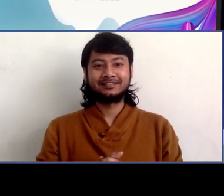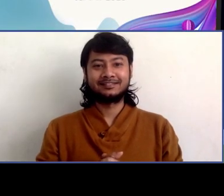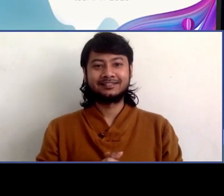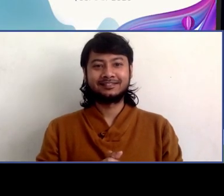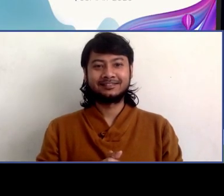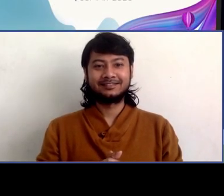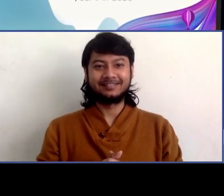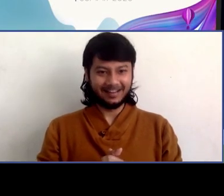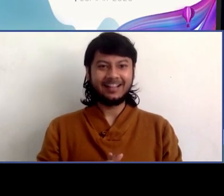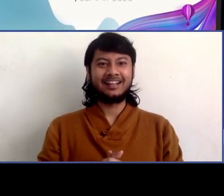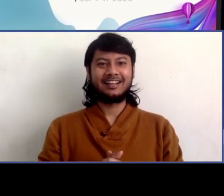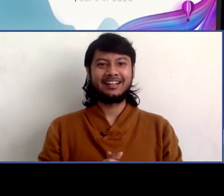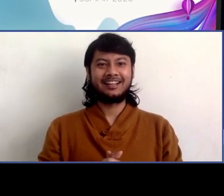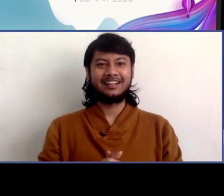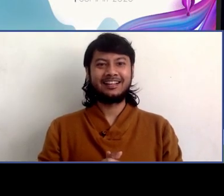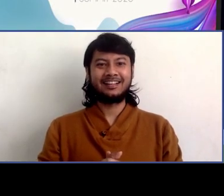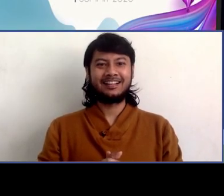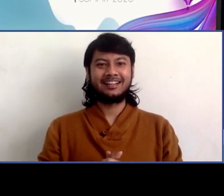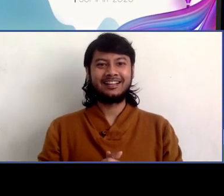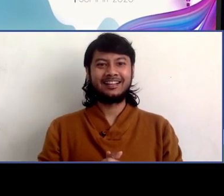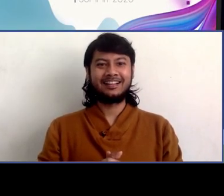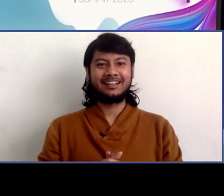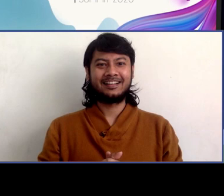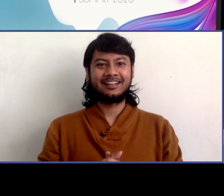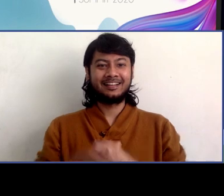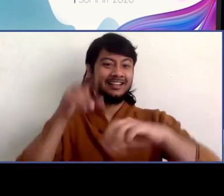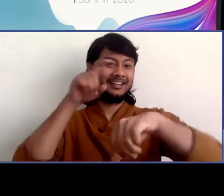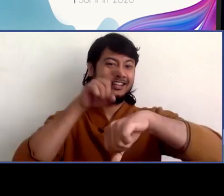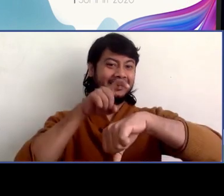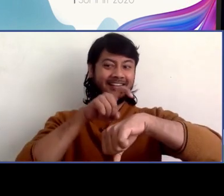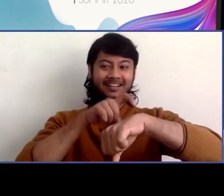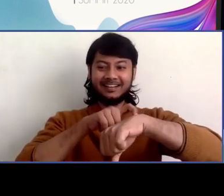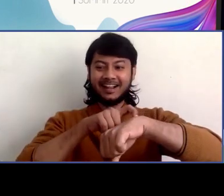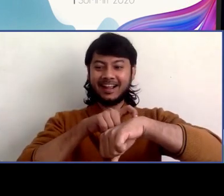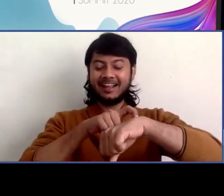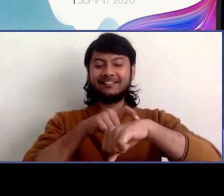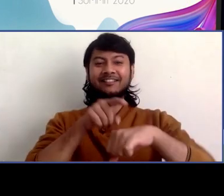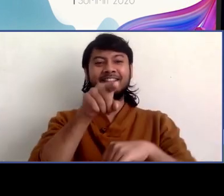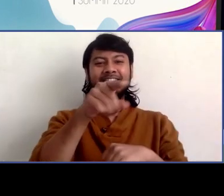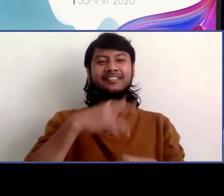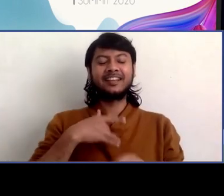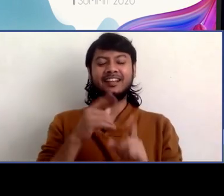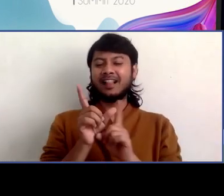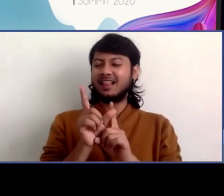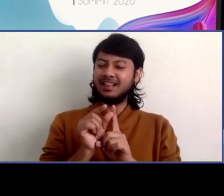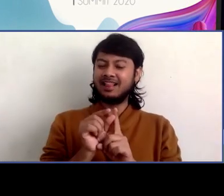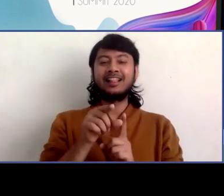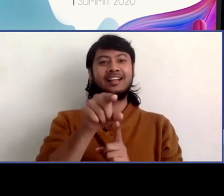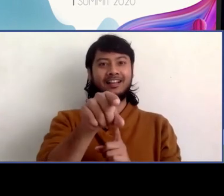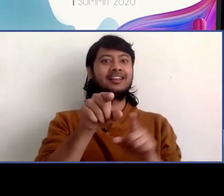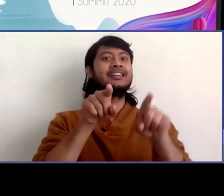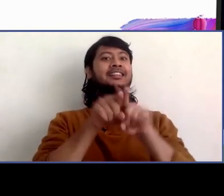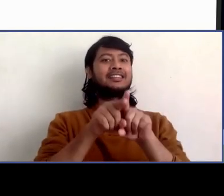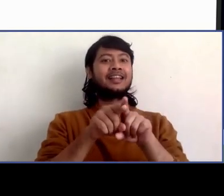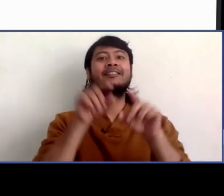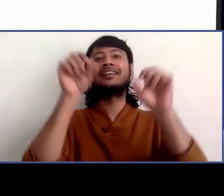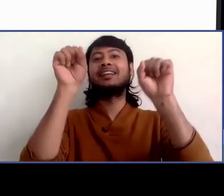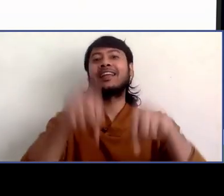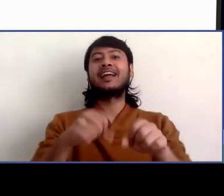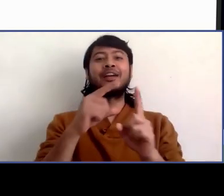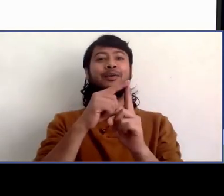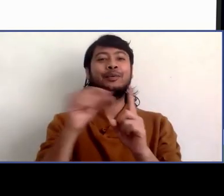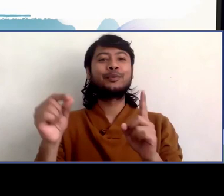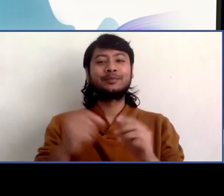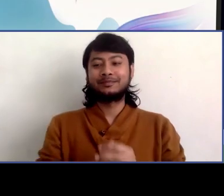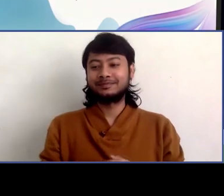Why don't you? You can try this any time that your energy is a little low. Okay, now that you've got your energy back